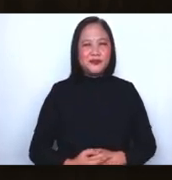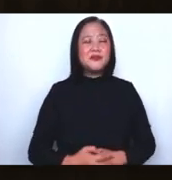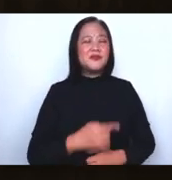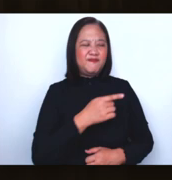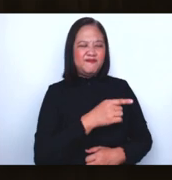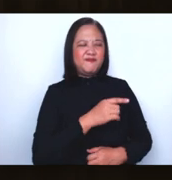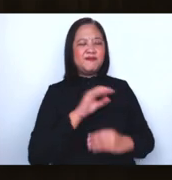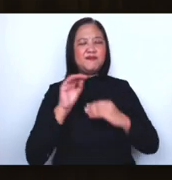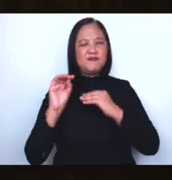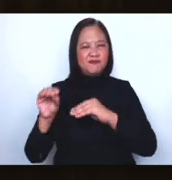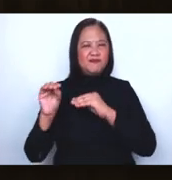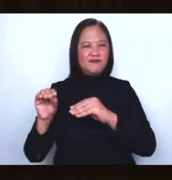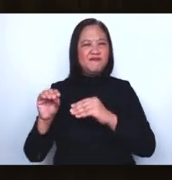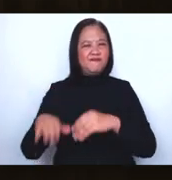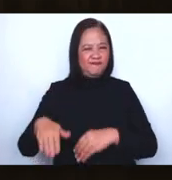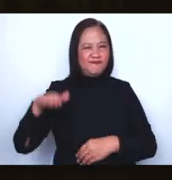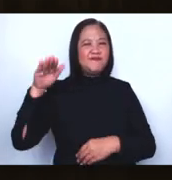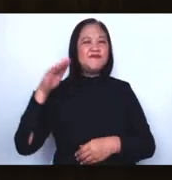You raised him well.